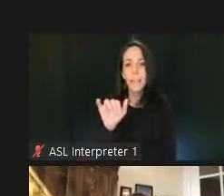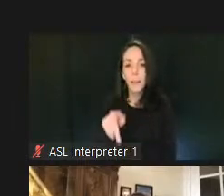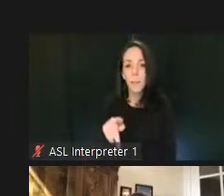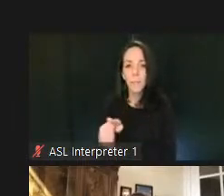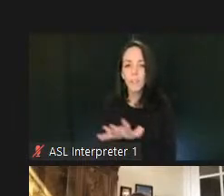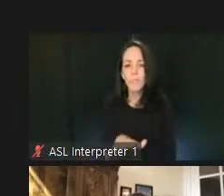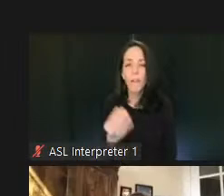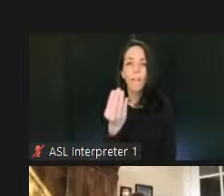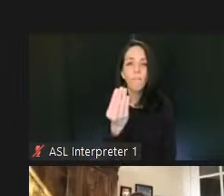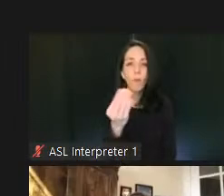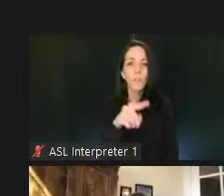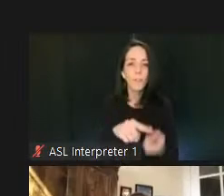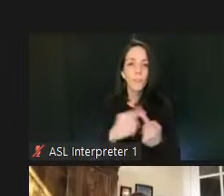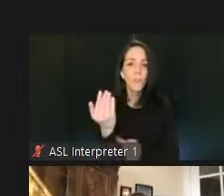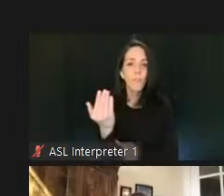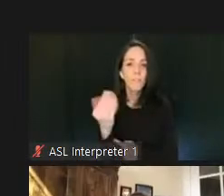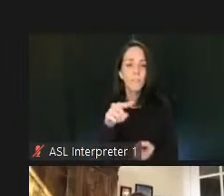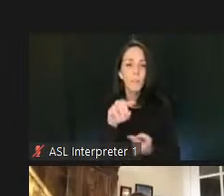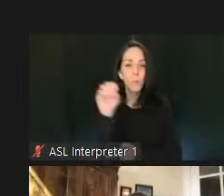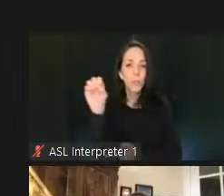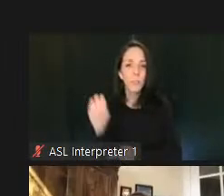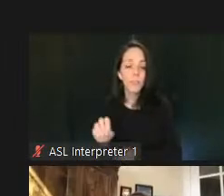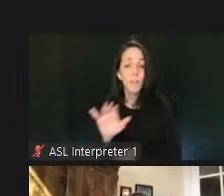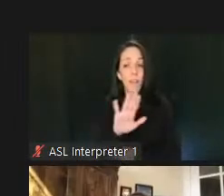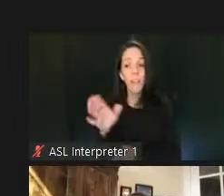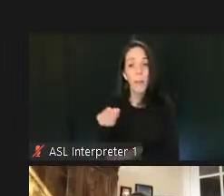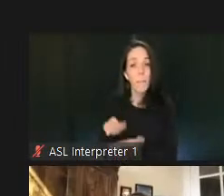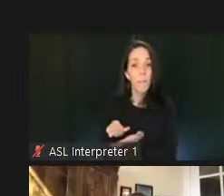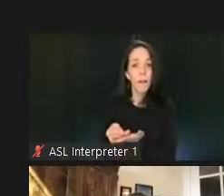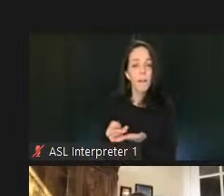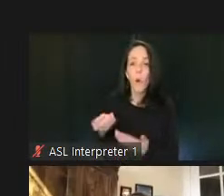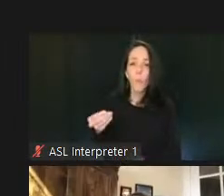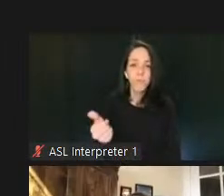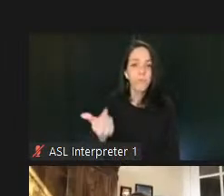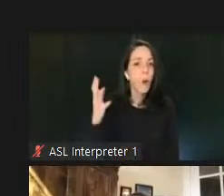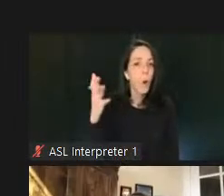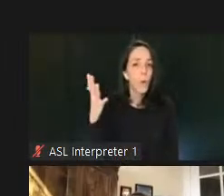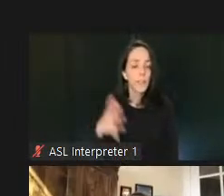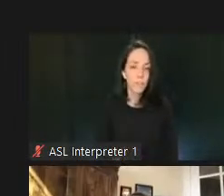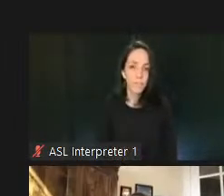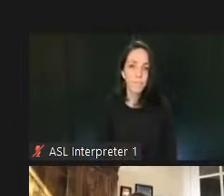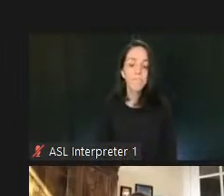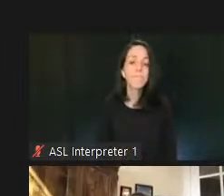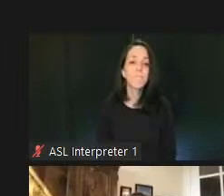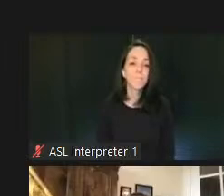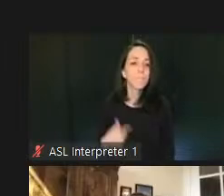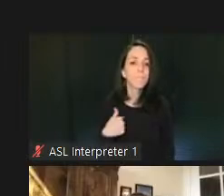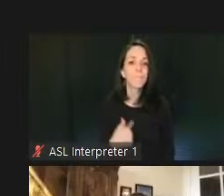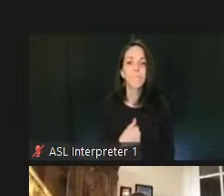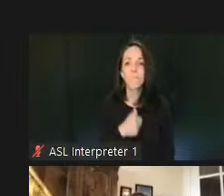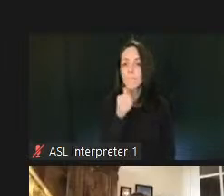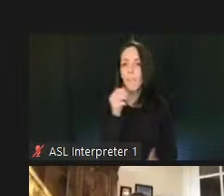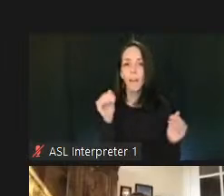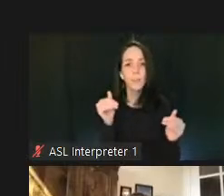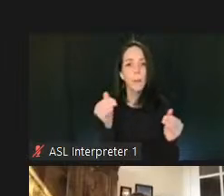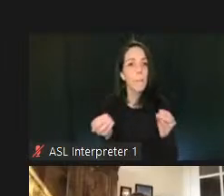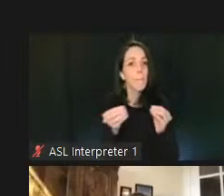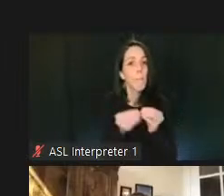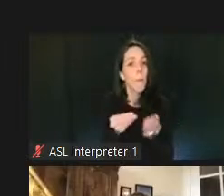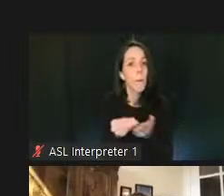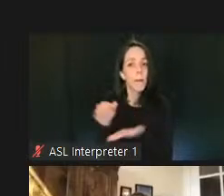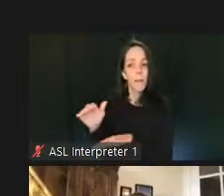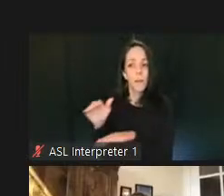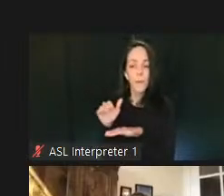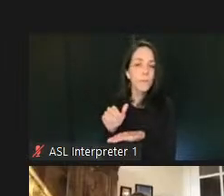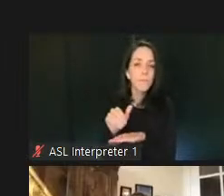14 to 15%. And those funds have actually been expended already, and we do not anticipate any additional funding from that revenue